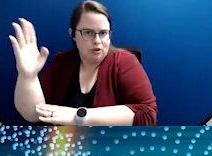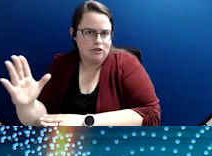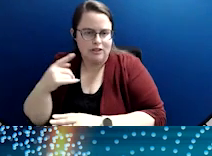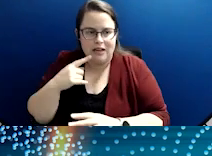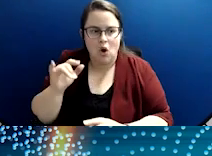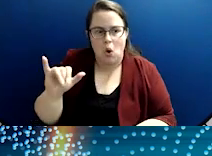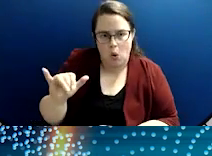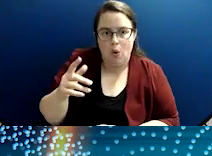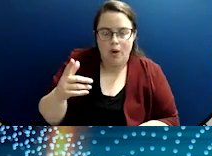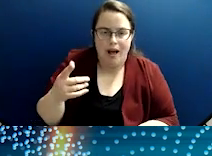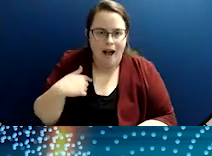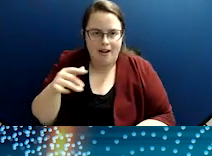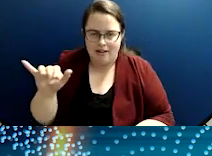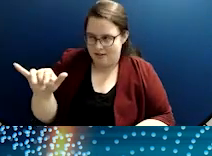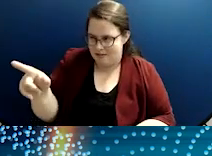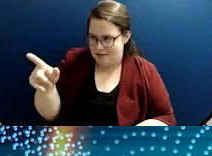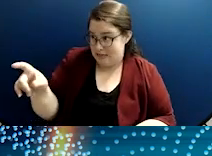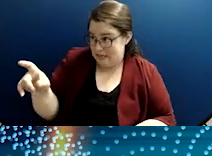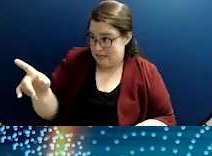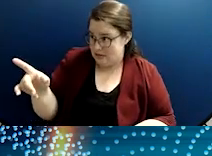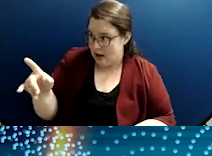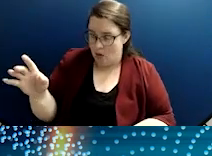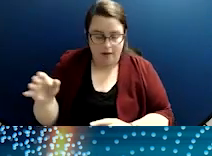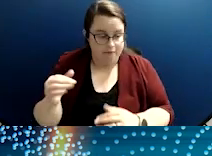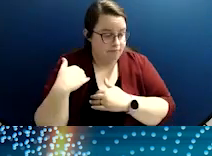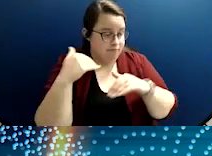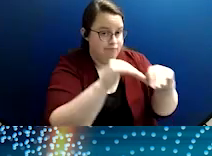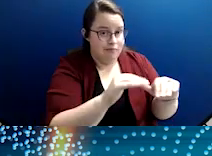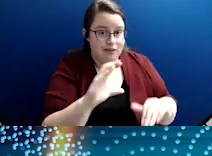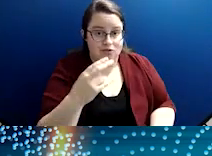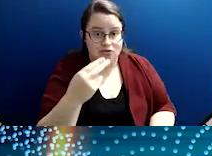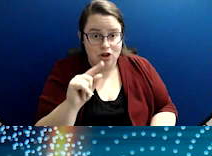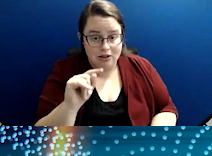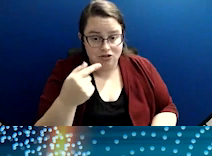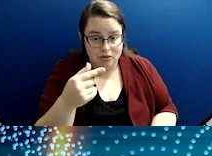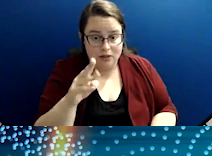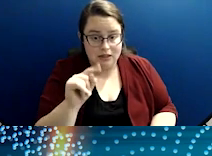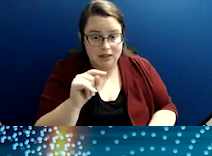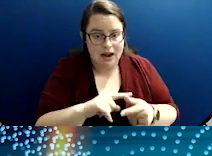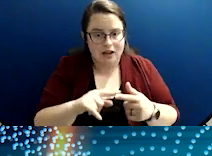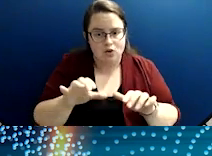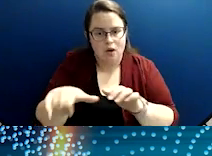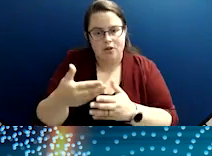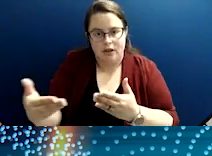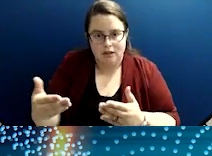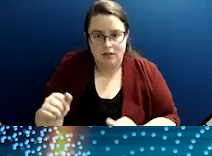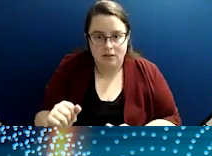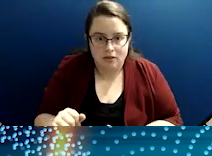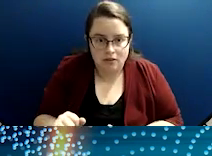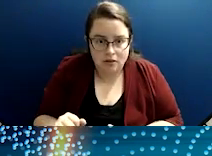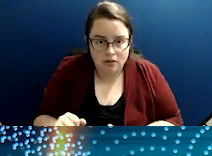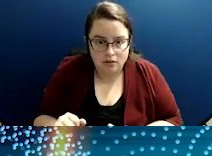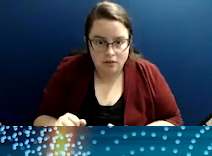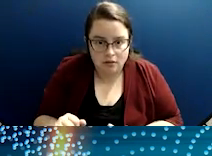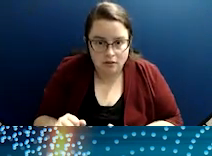out. So once I was able to offload that job to ChatGPT, I was able to free up and do everything else. But City Hall, like provides